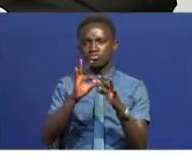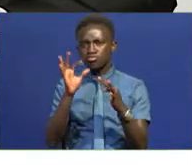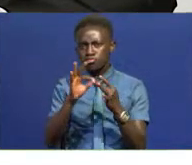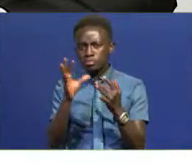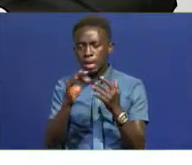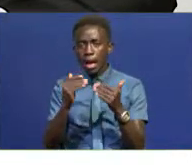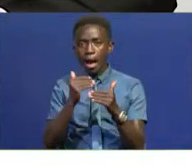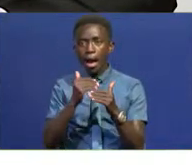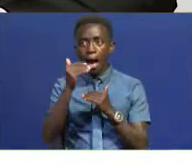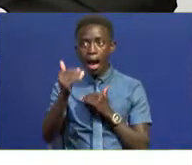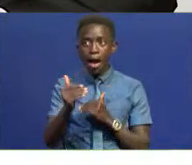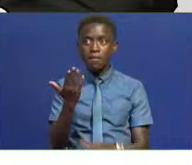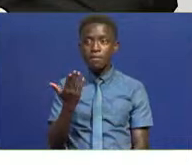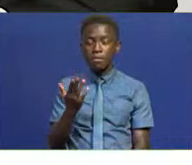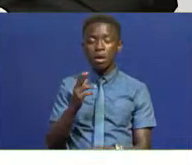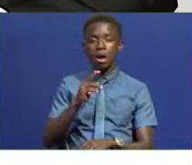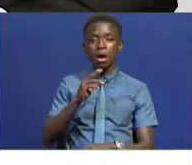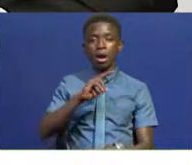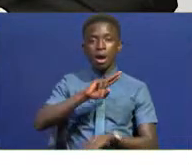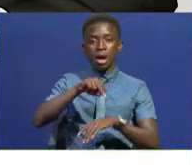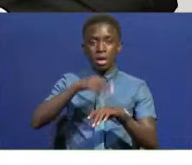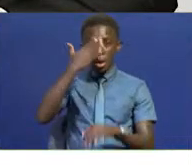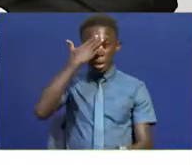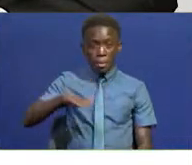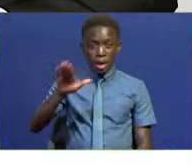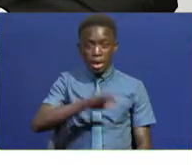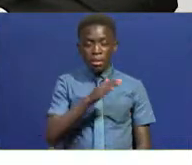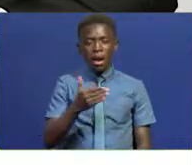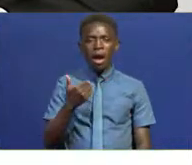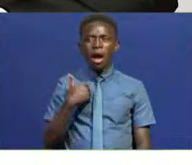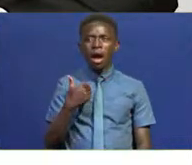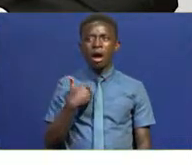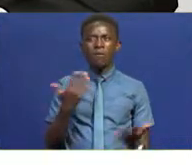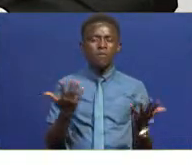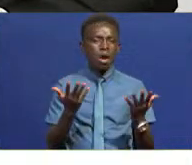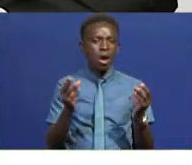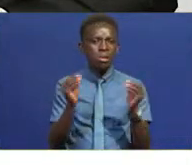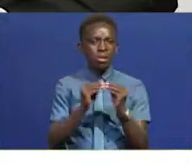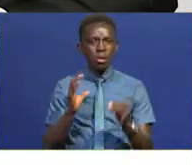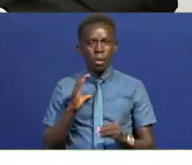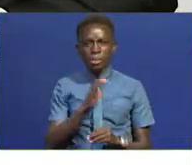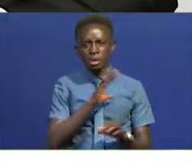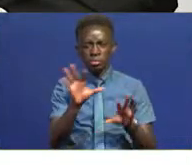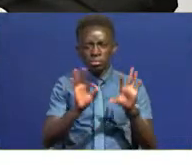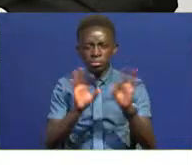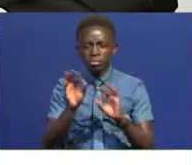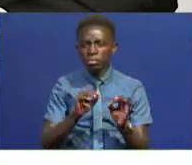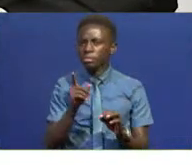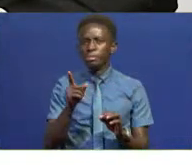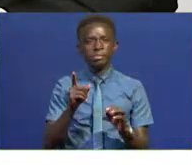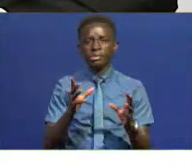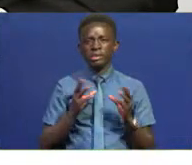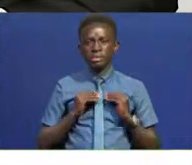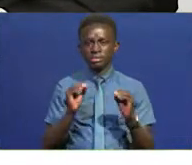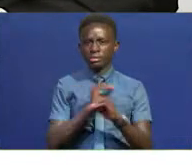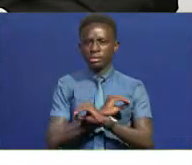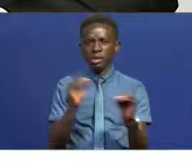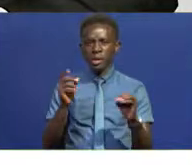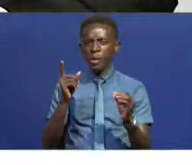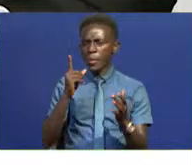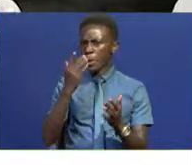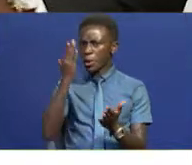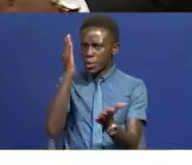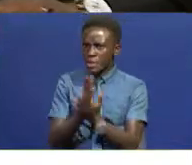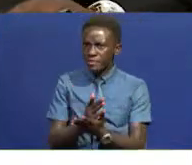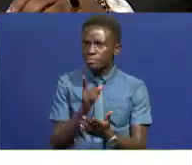Assembly adopted the report of the Foreign Relations Committee that rejected their nomination on grounds they lacked